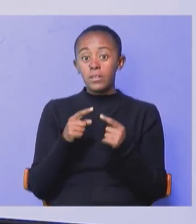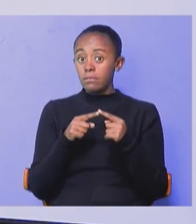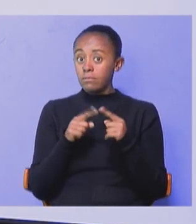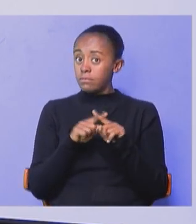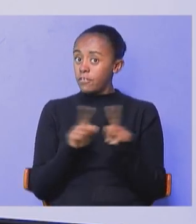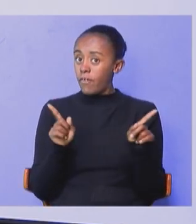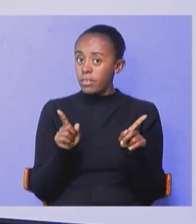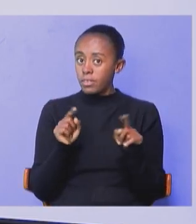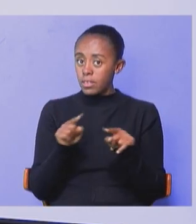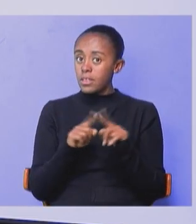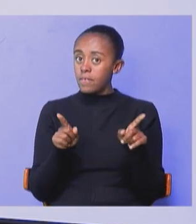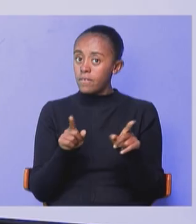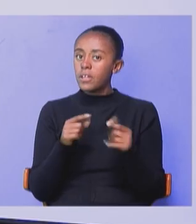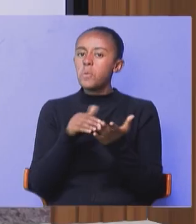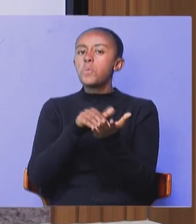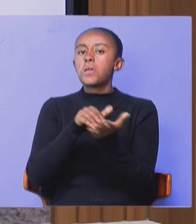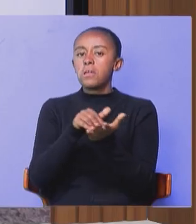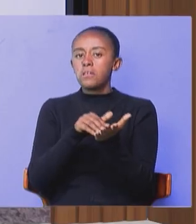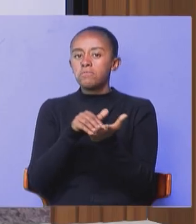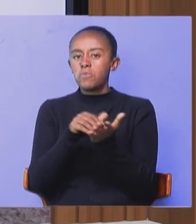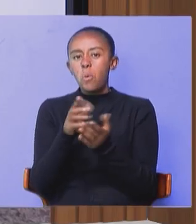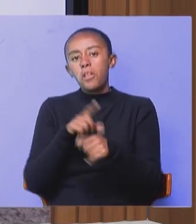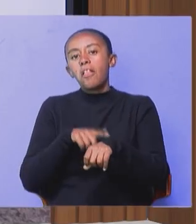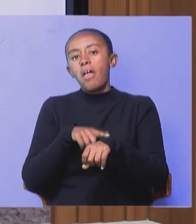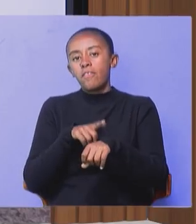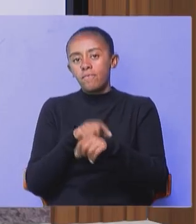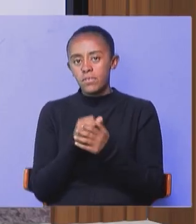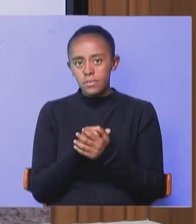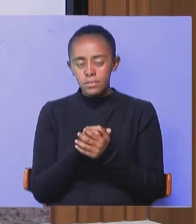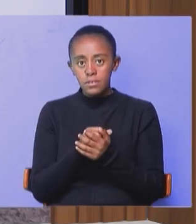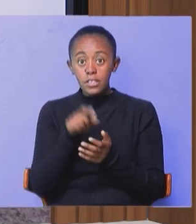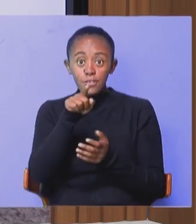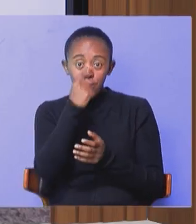one. This one is weak or tentative. So